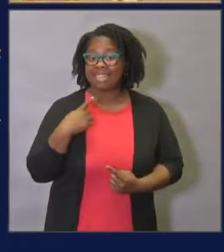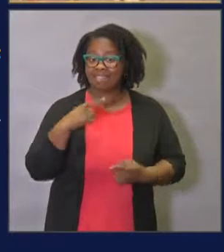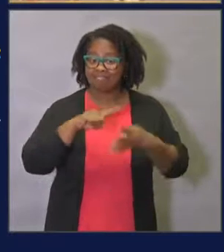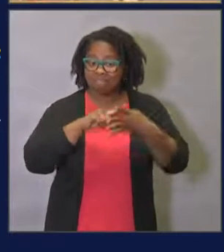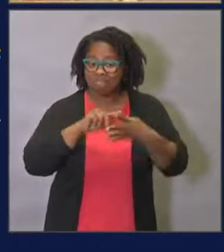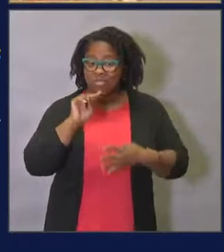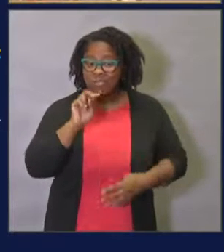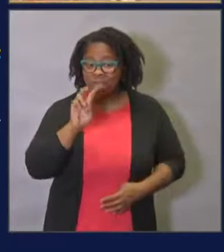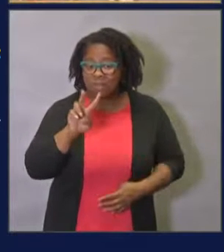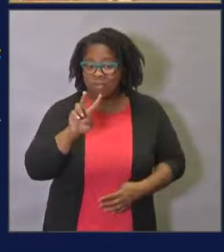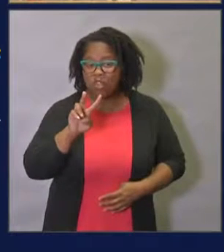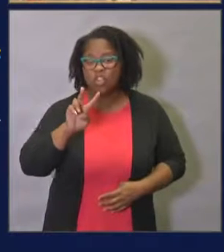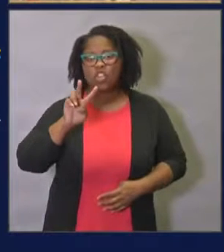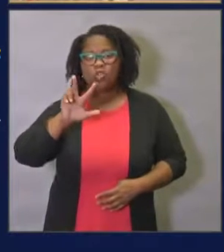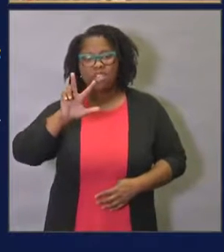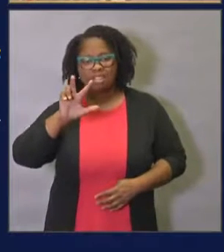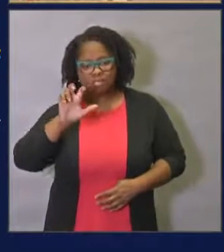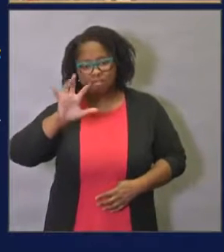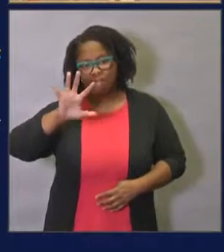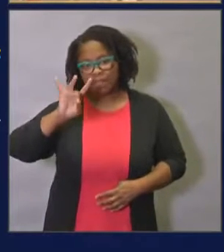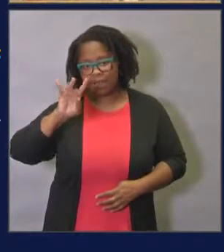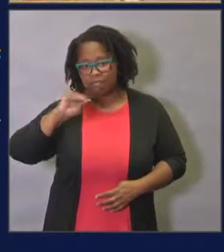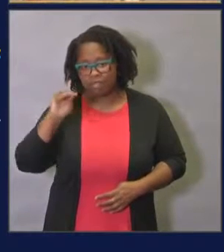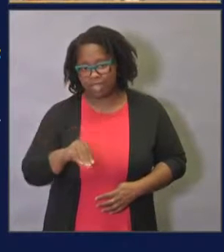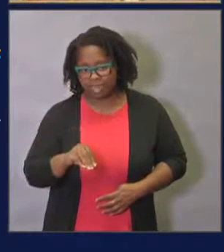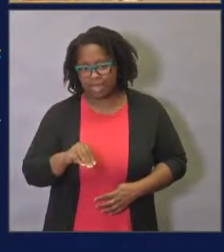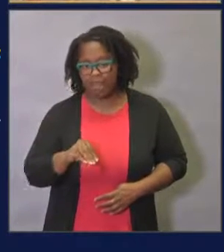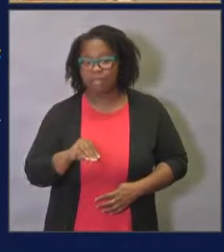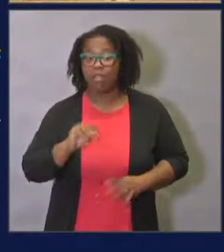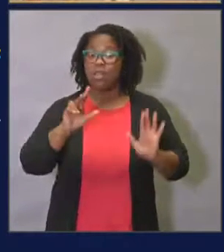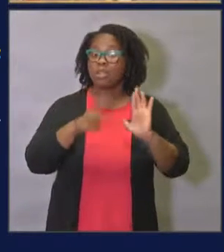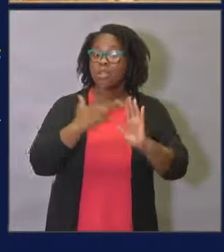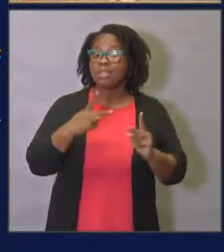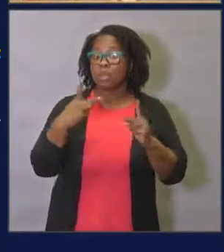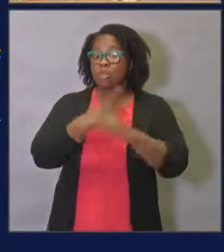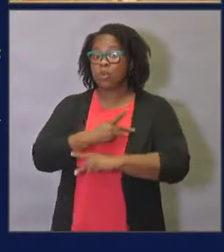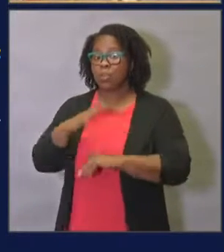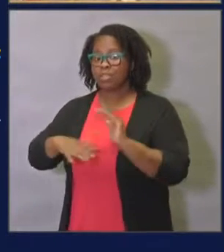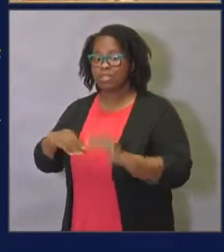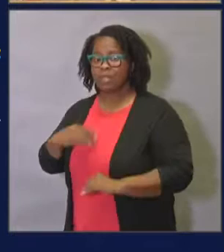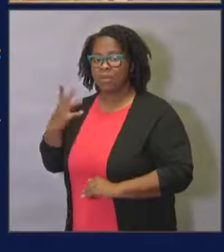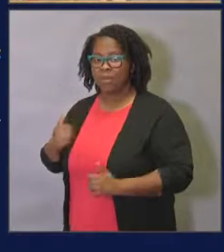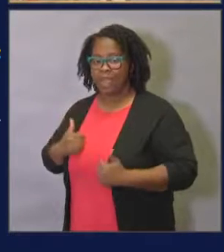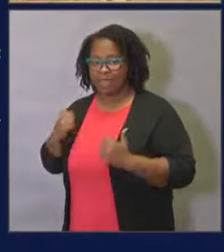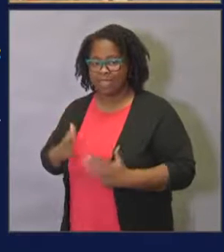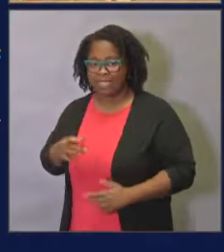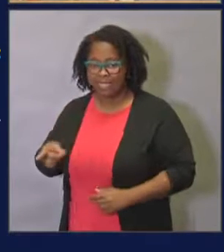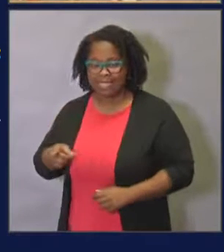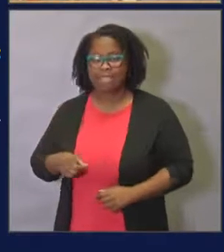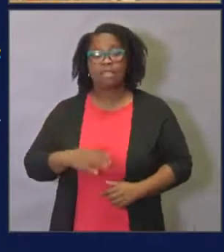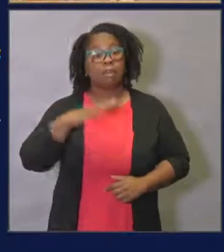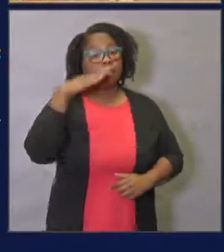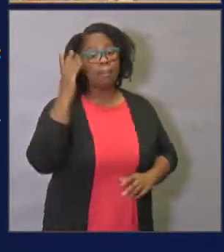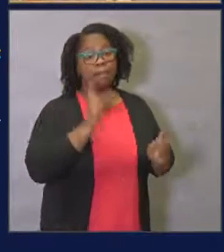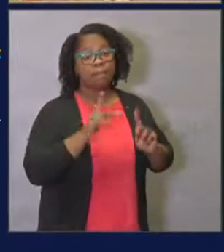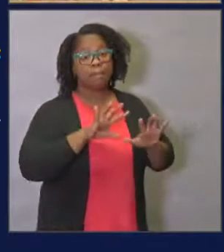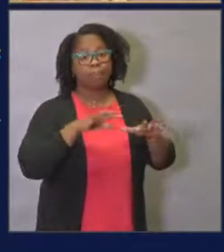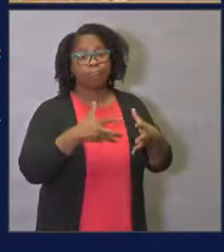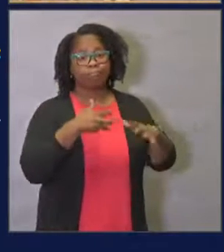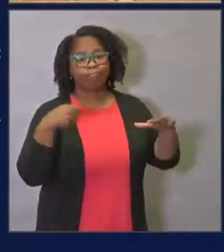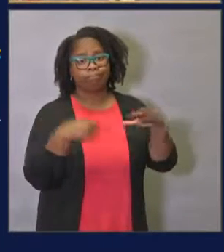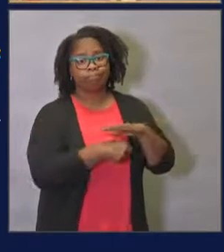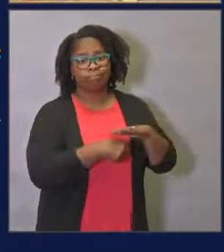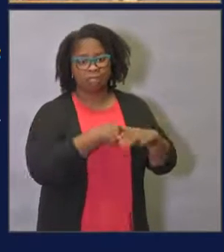and it's 3 times the hospitalization rate for white residents. The number of Black residents in hospitals is also